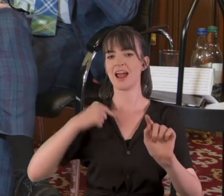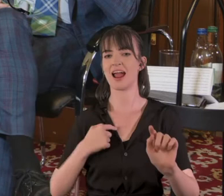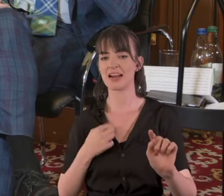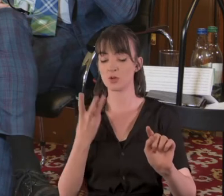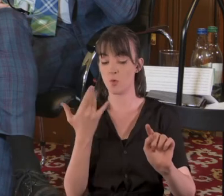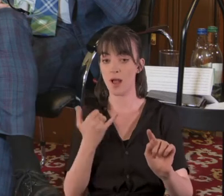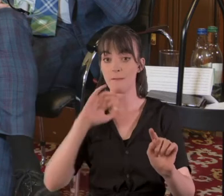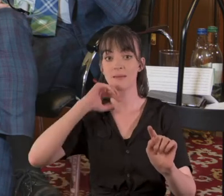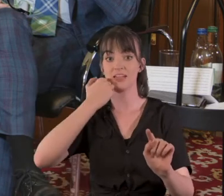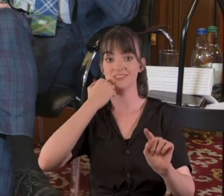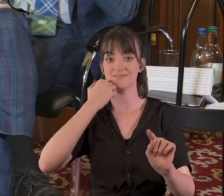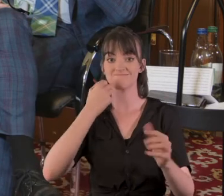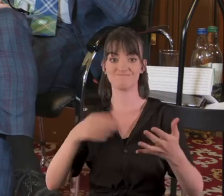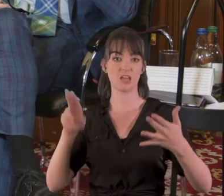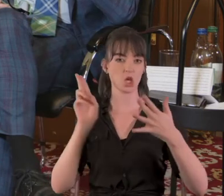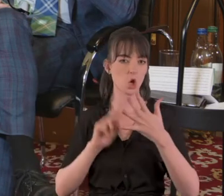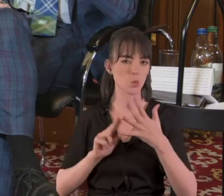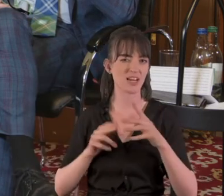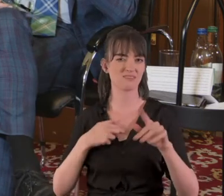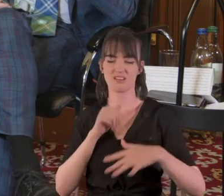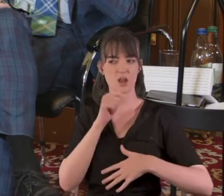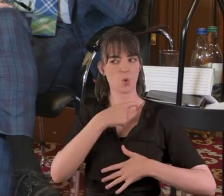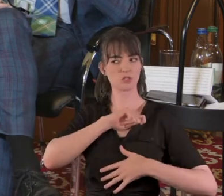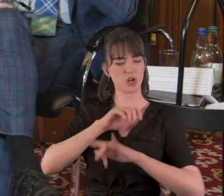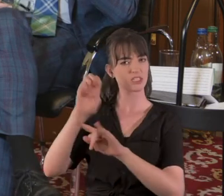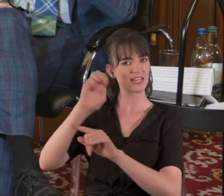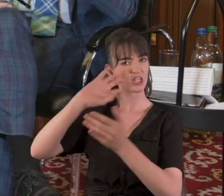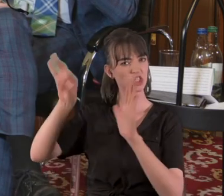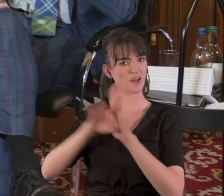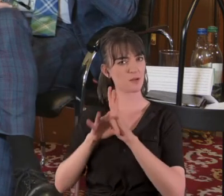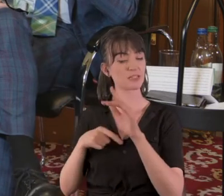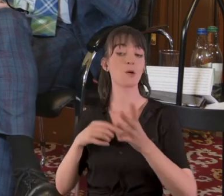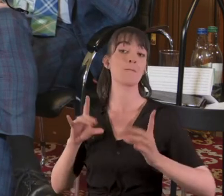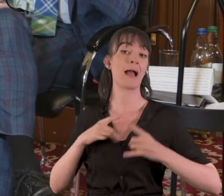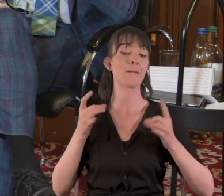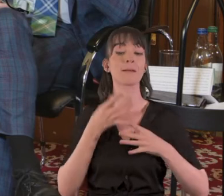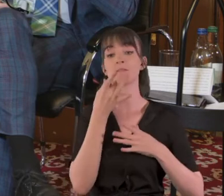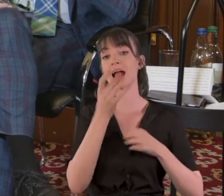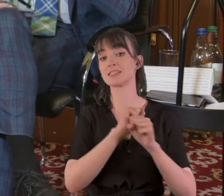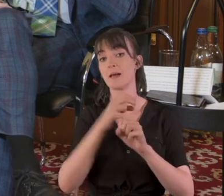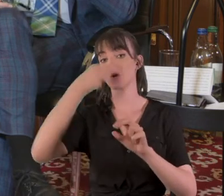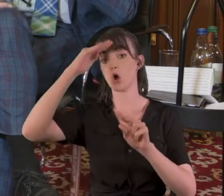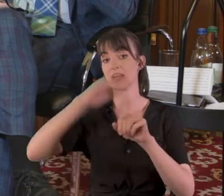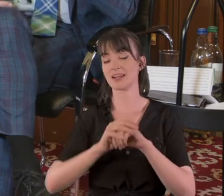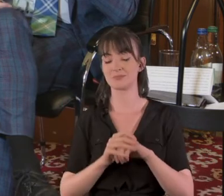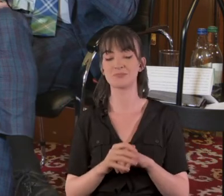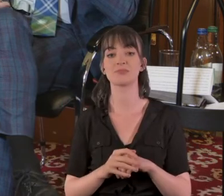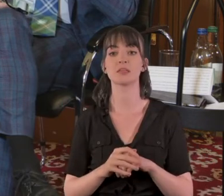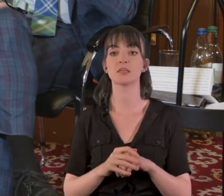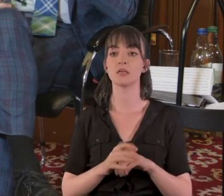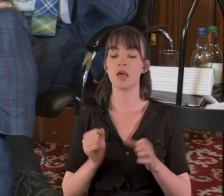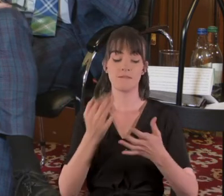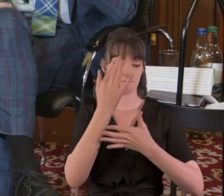from unionist distrust of the British government. So I'm glad you've raised the Northern issue there. We've a